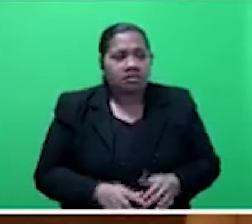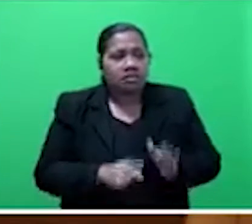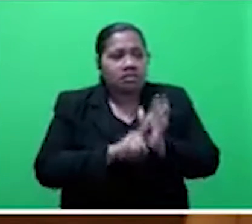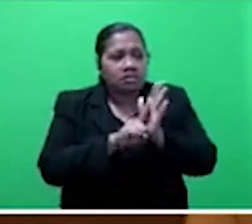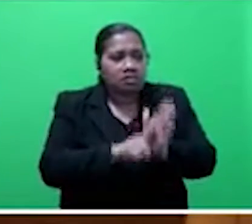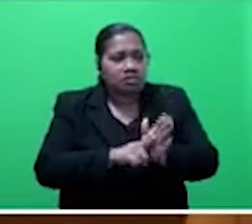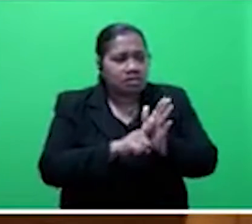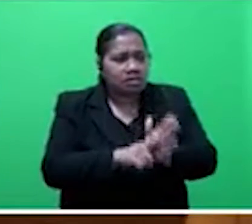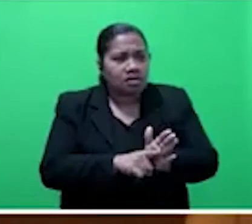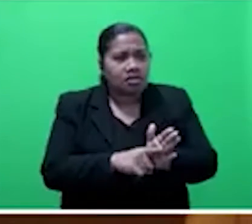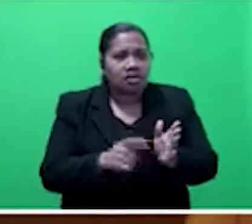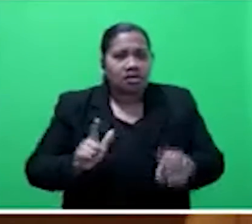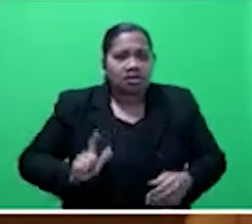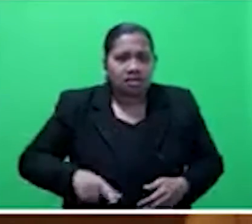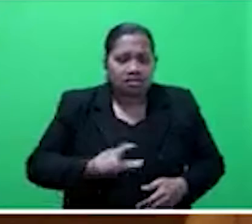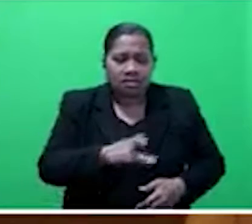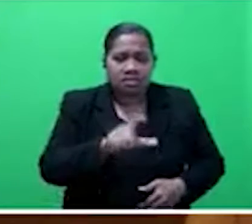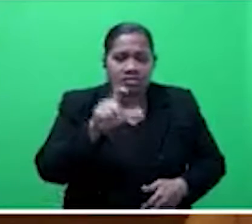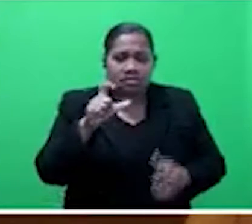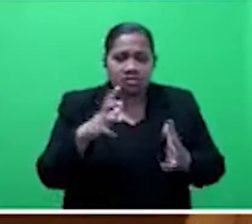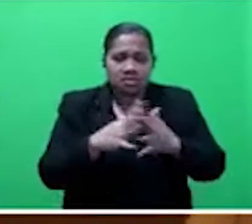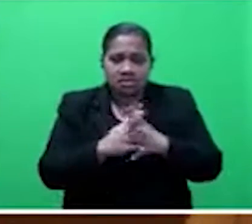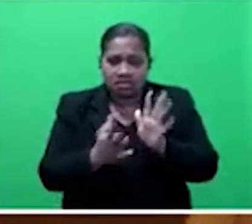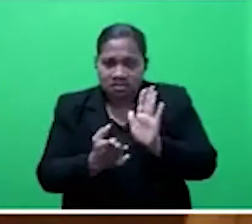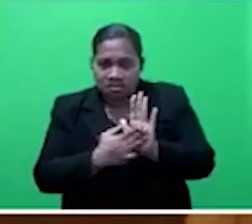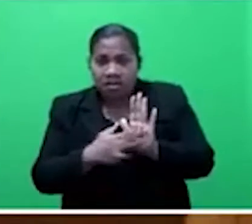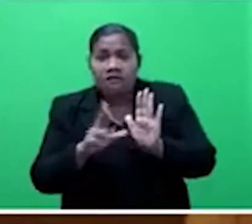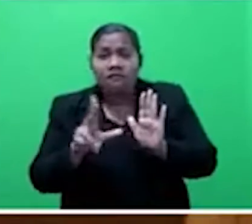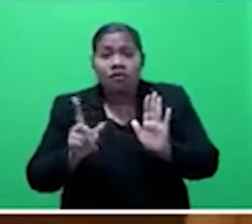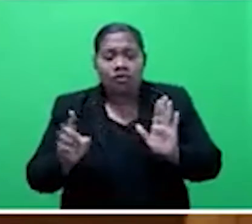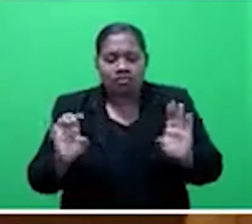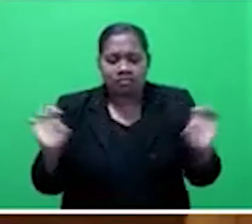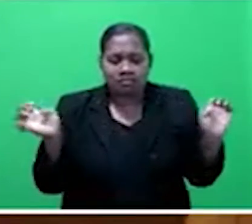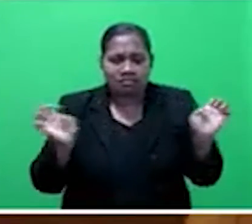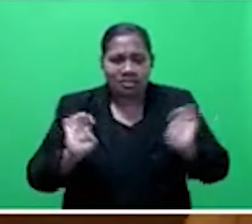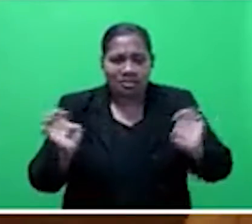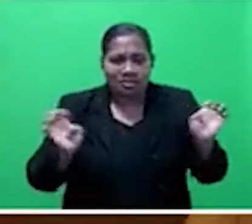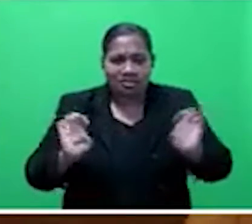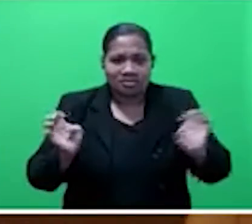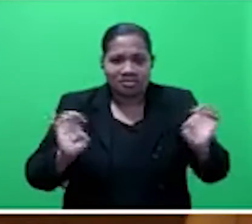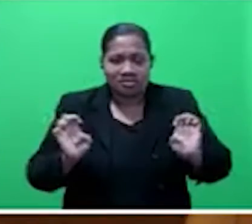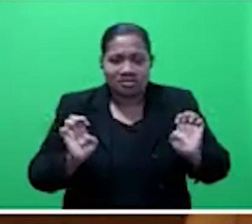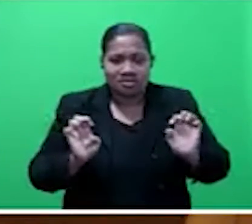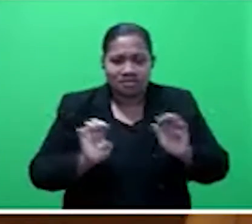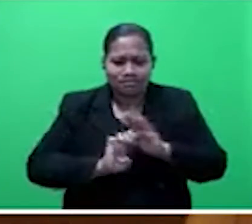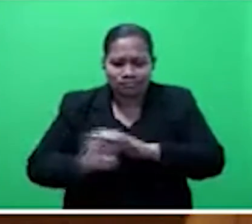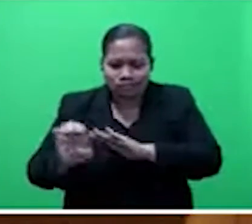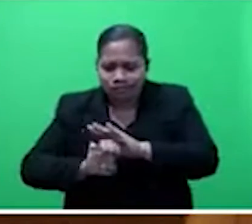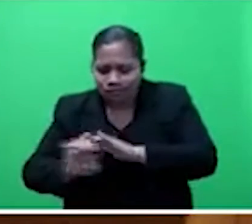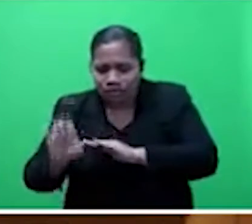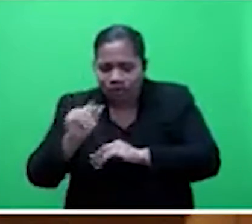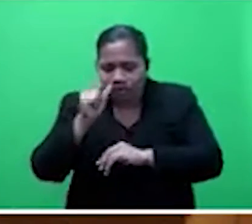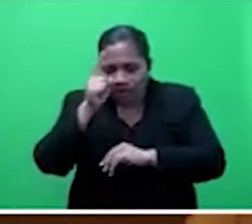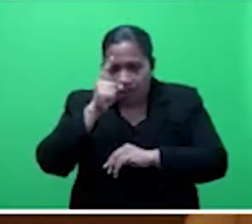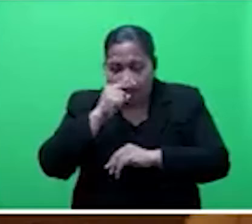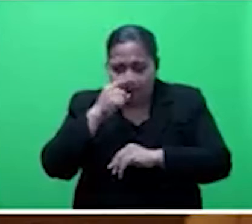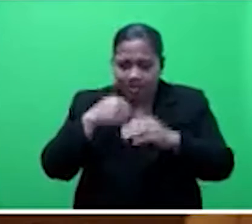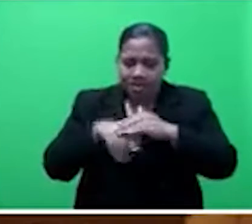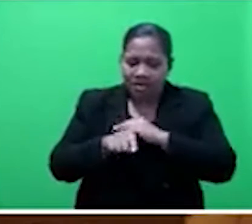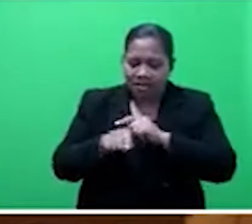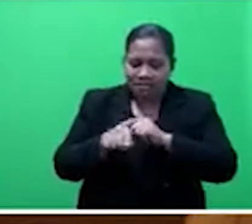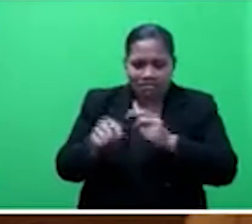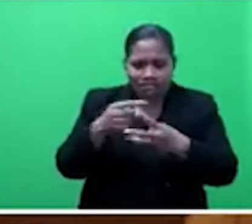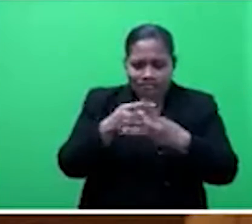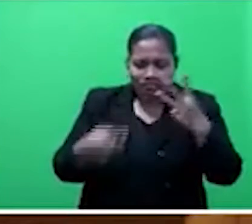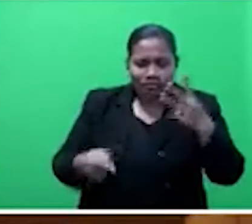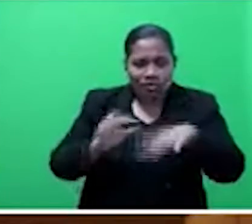Hospital, and Lambasa Hospitals for the emergency evacuation of patients to these hospitals. This means